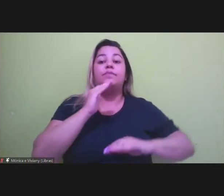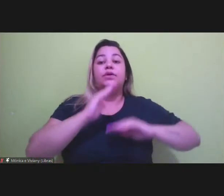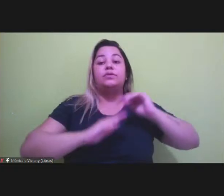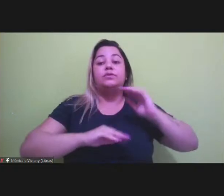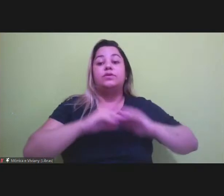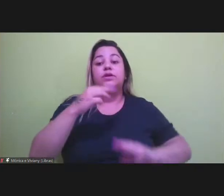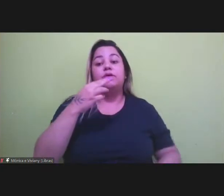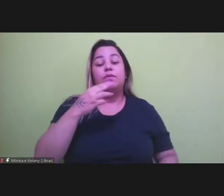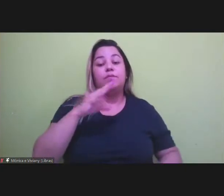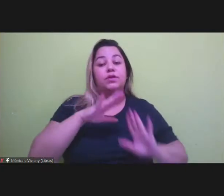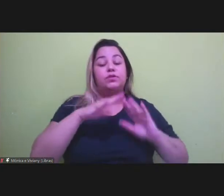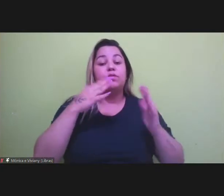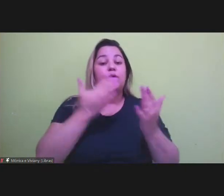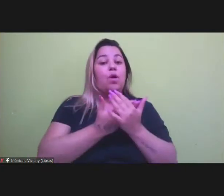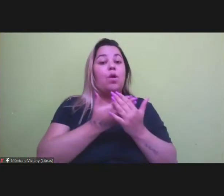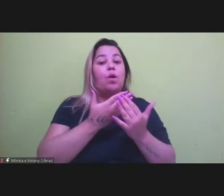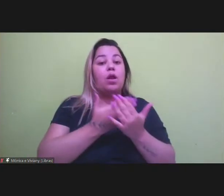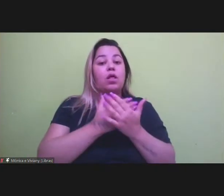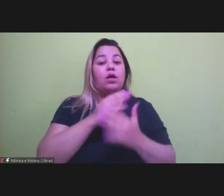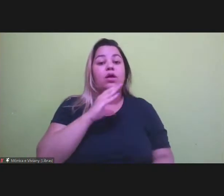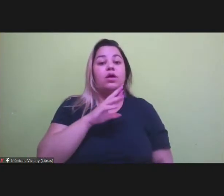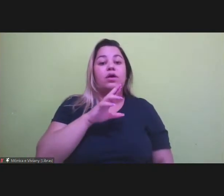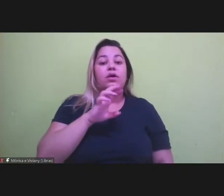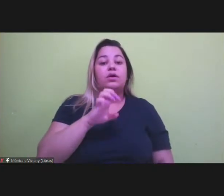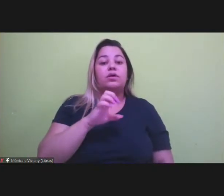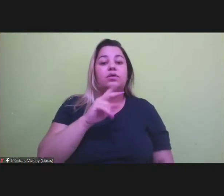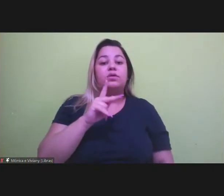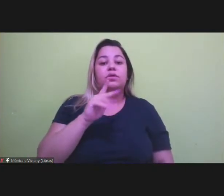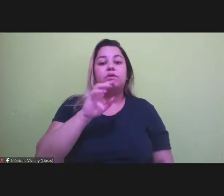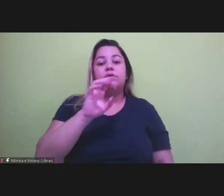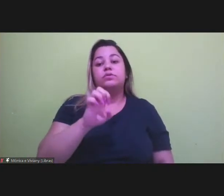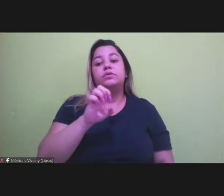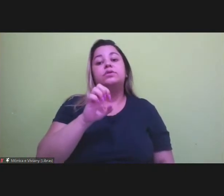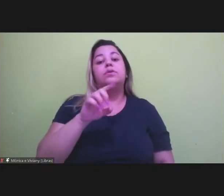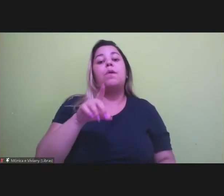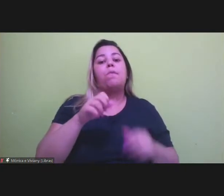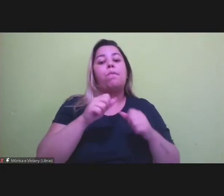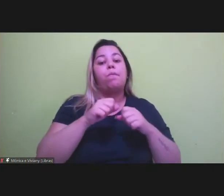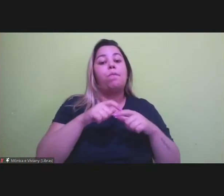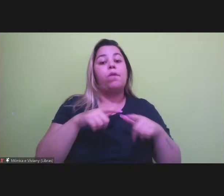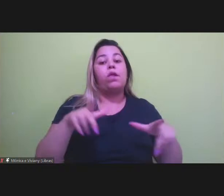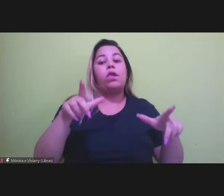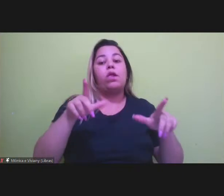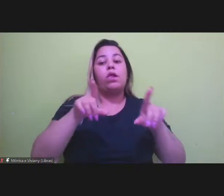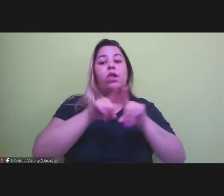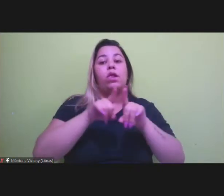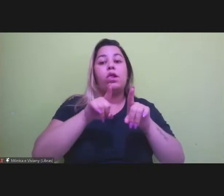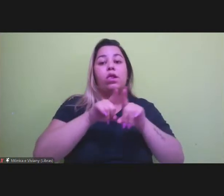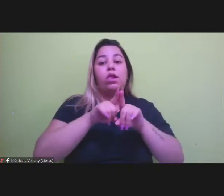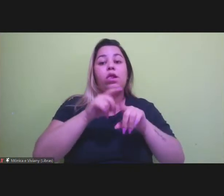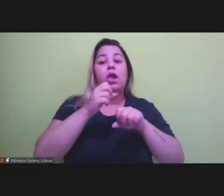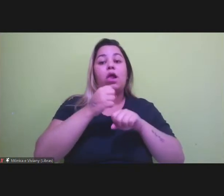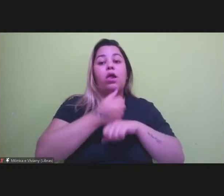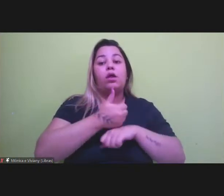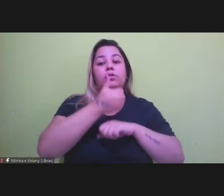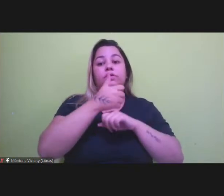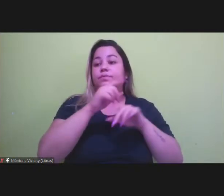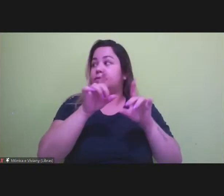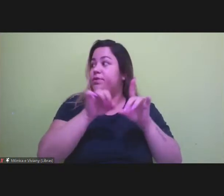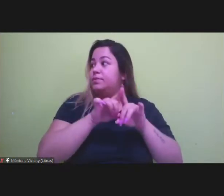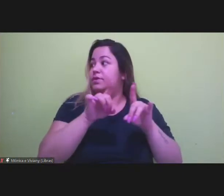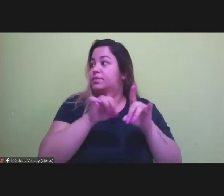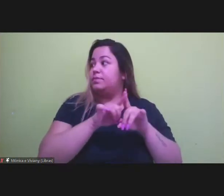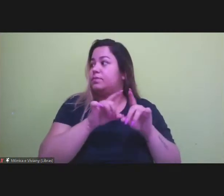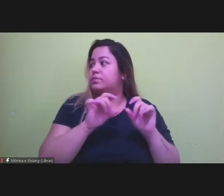healthy for these actions, thinking about going to the school, kindergarten. But I think this amplifies the promotion, be it